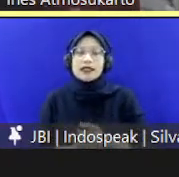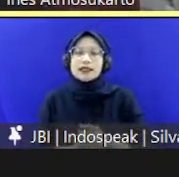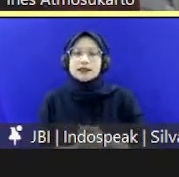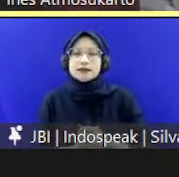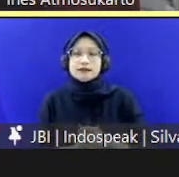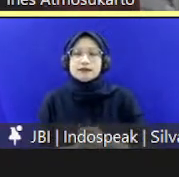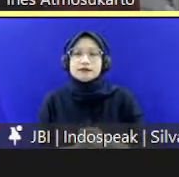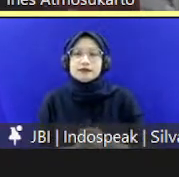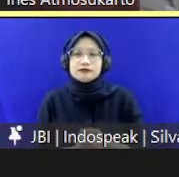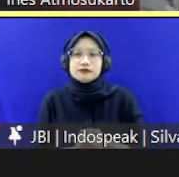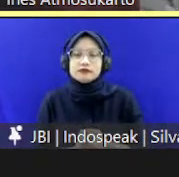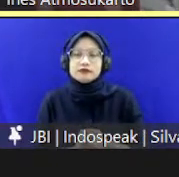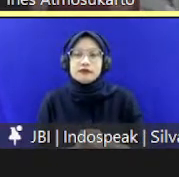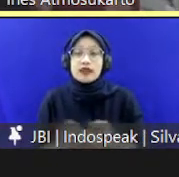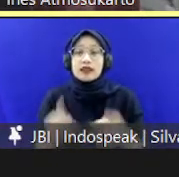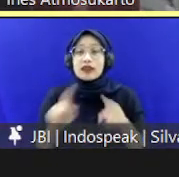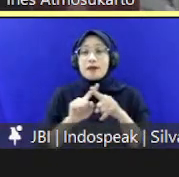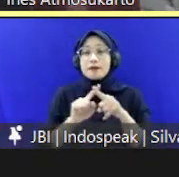this